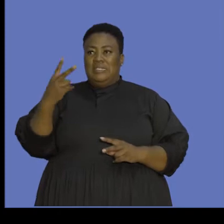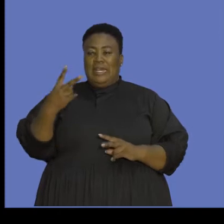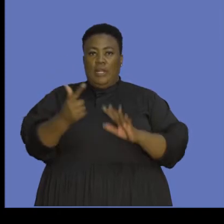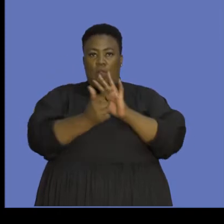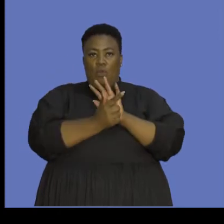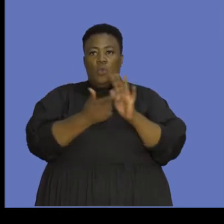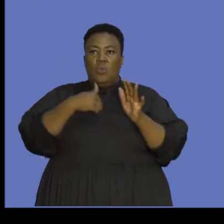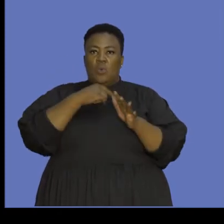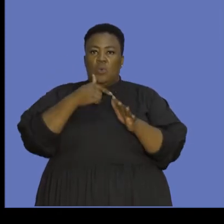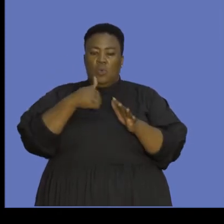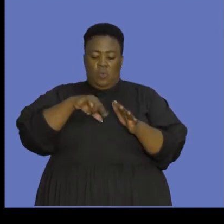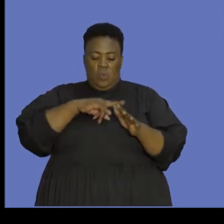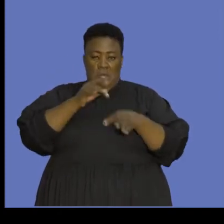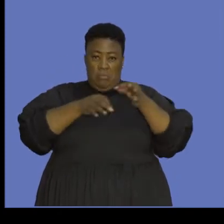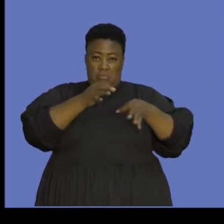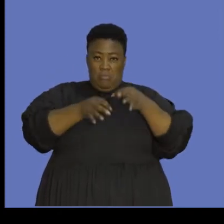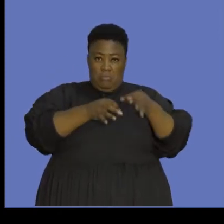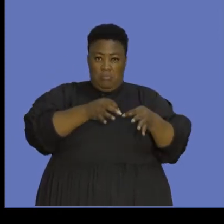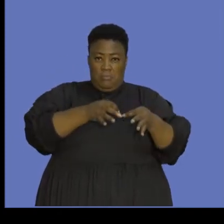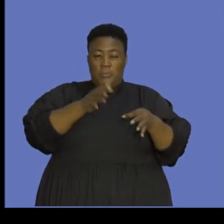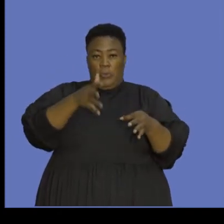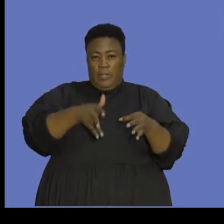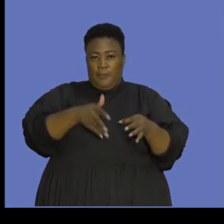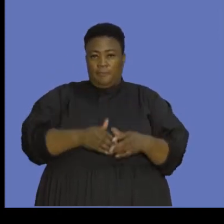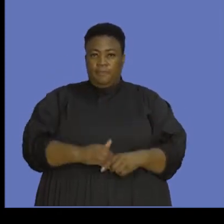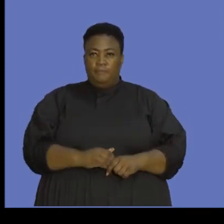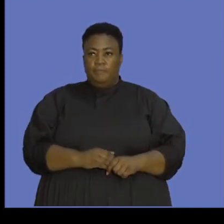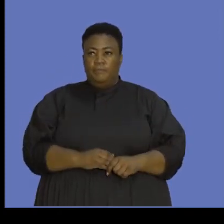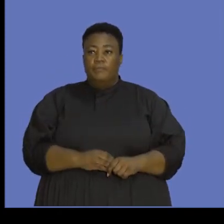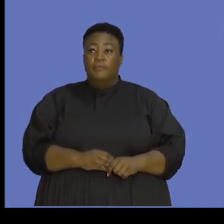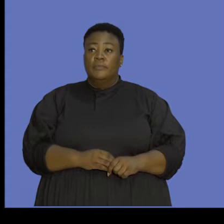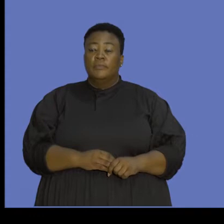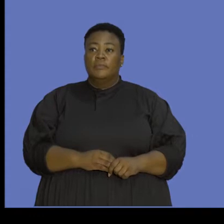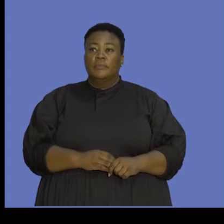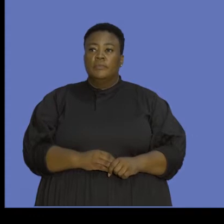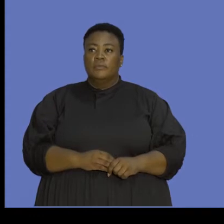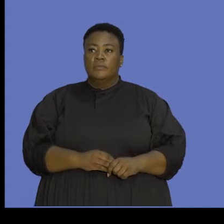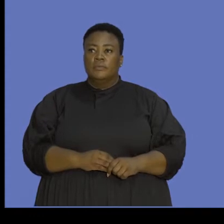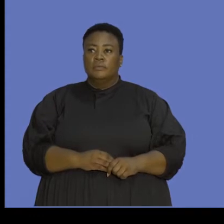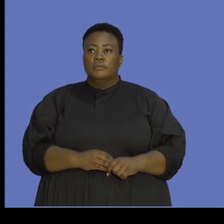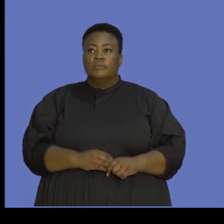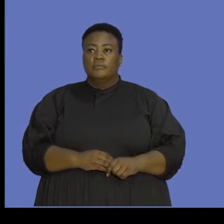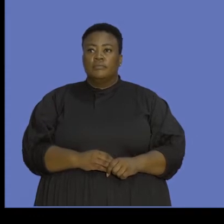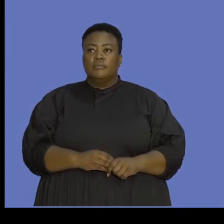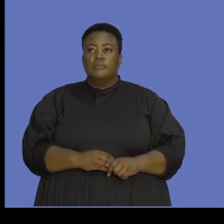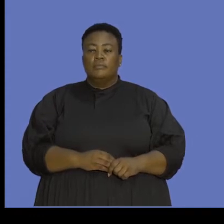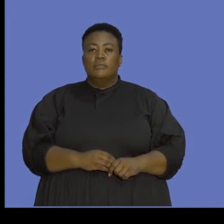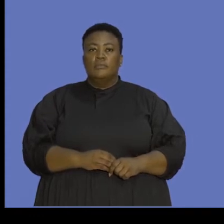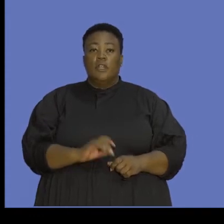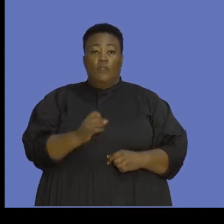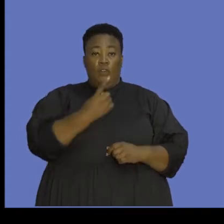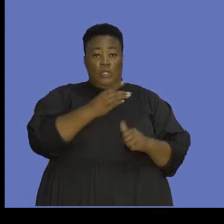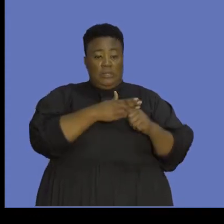down because we've spoken about mass and force, so let's break it down. The first part is what is the relationship